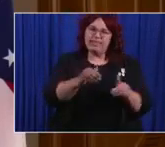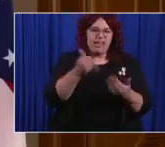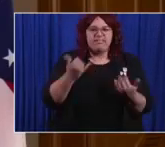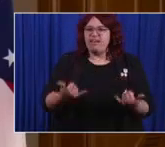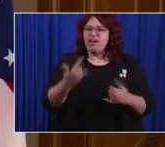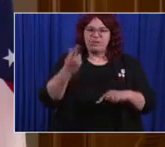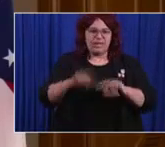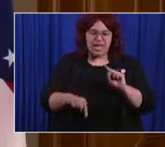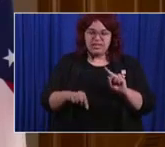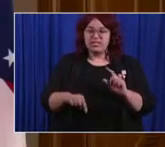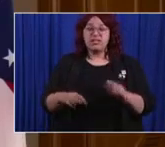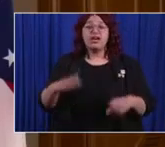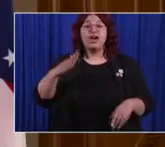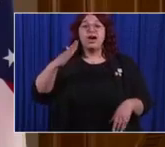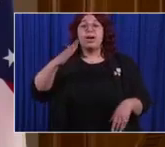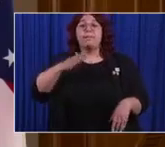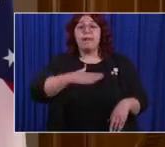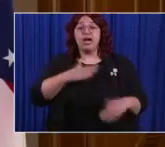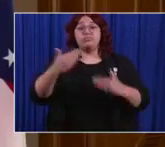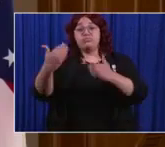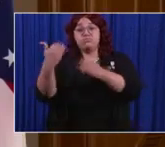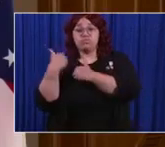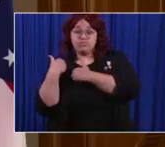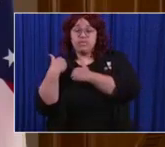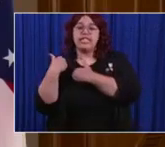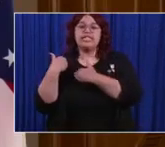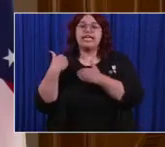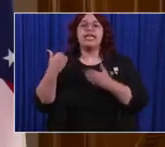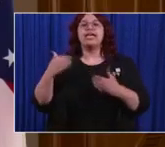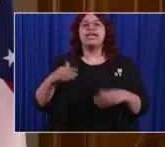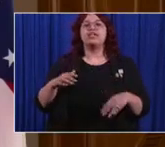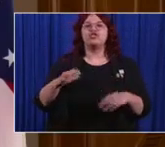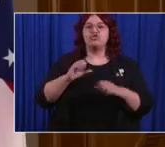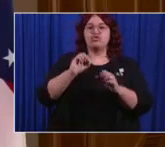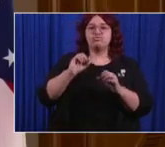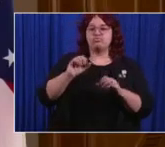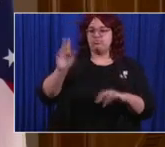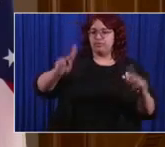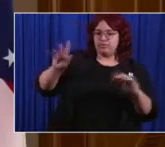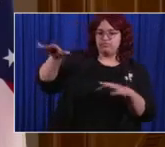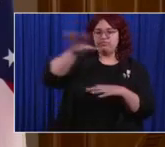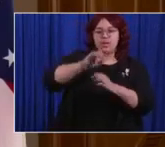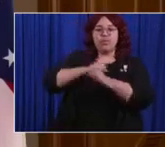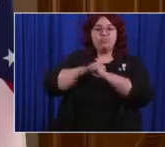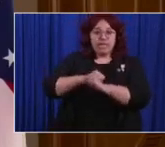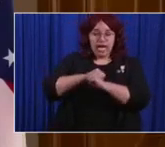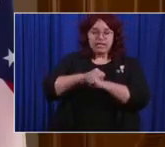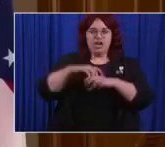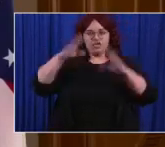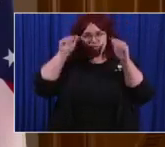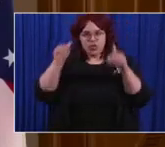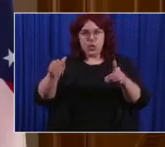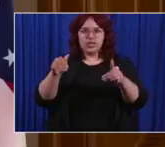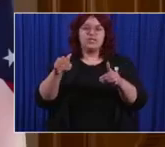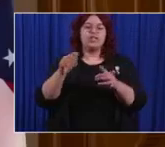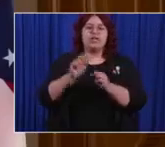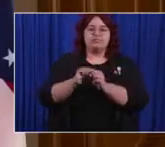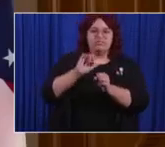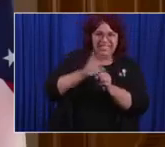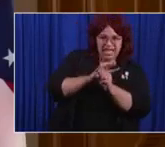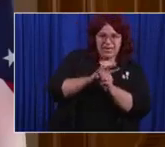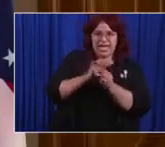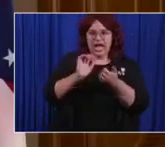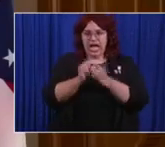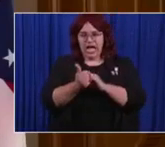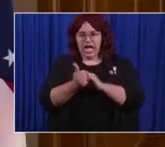that I can, every single day, and to focus on what I think will make a difference. So did